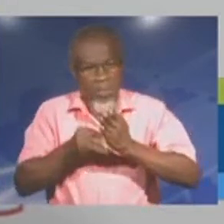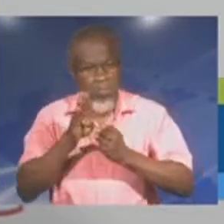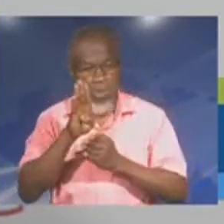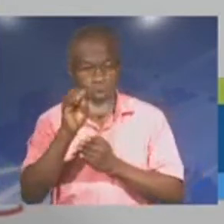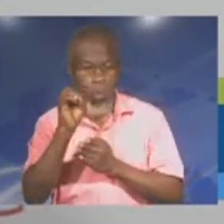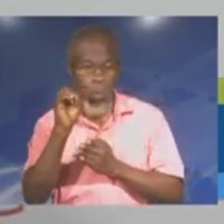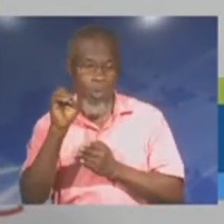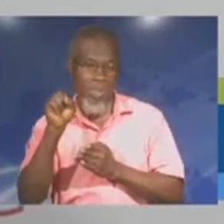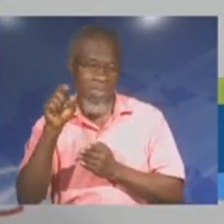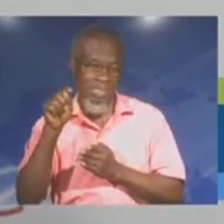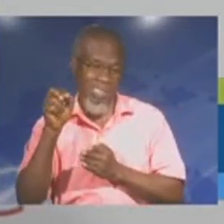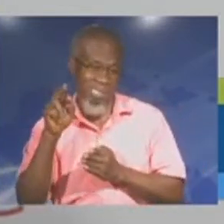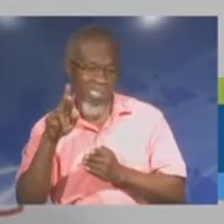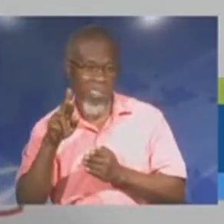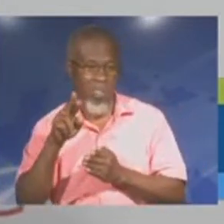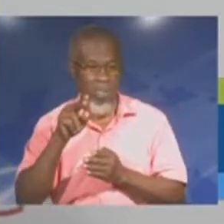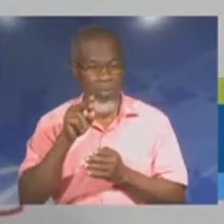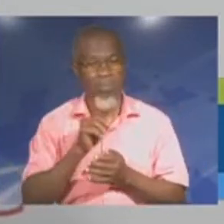152,015.